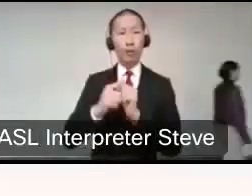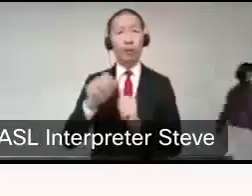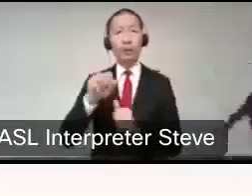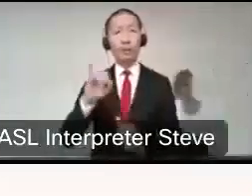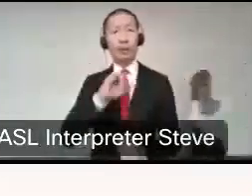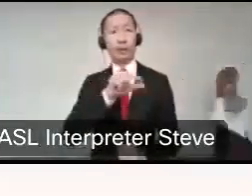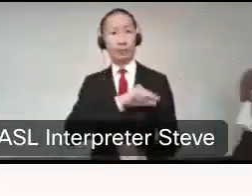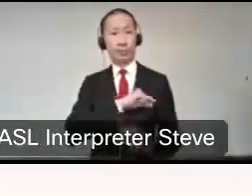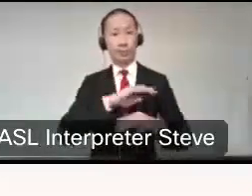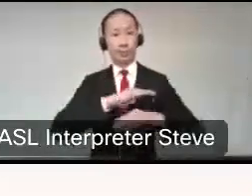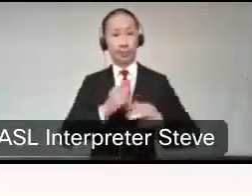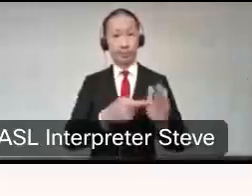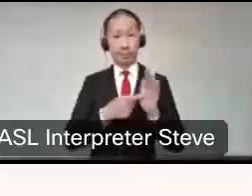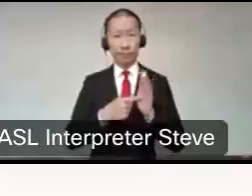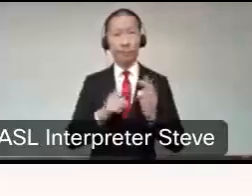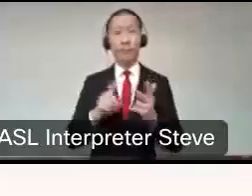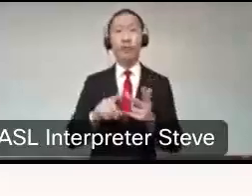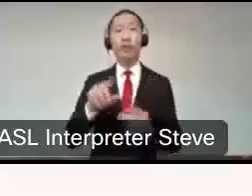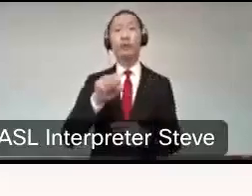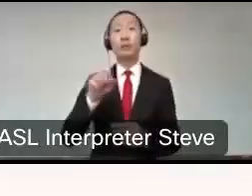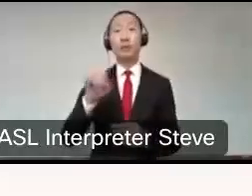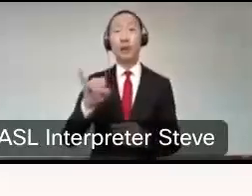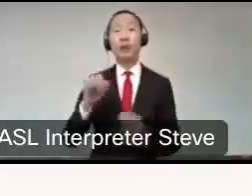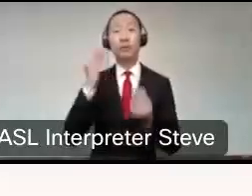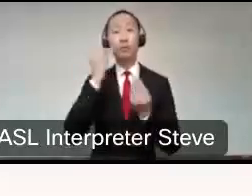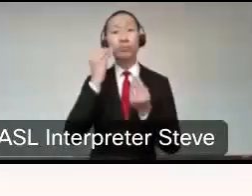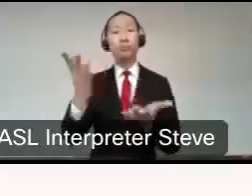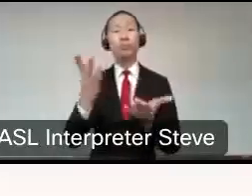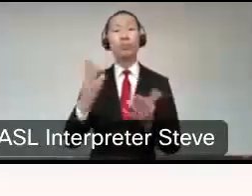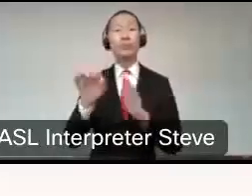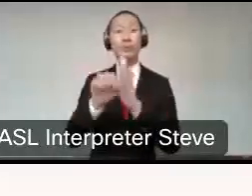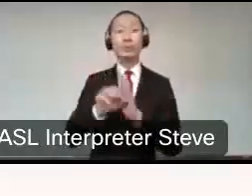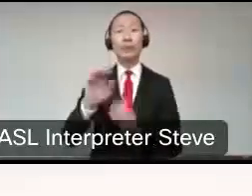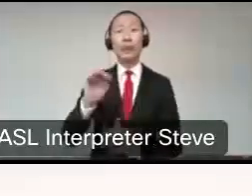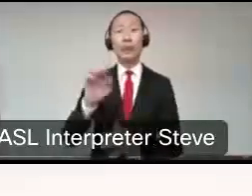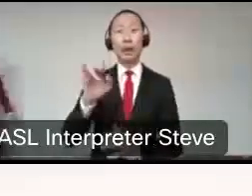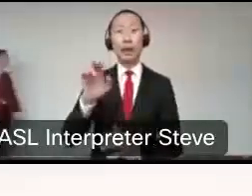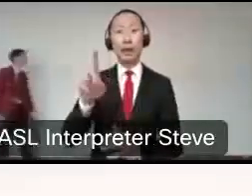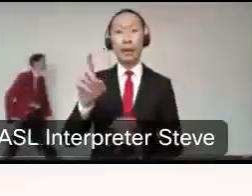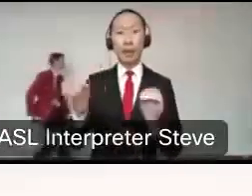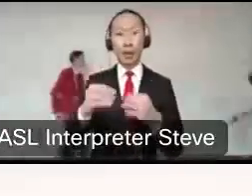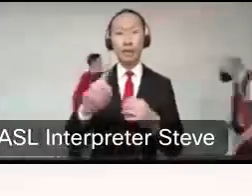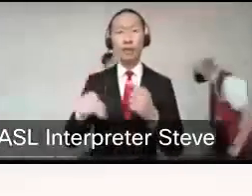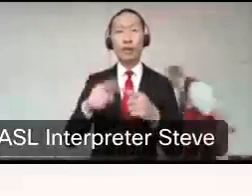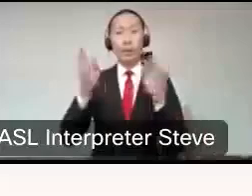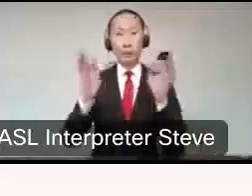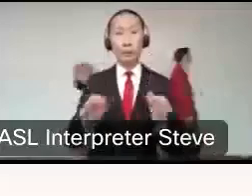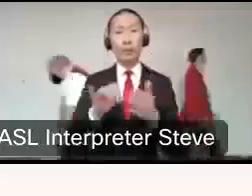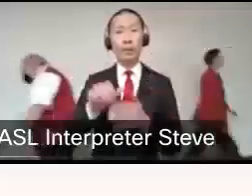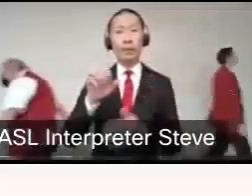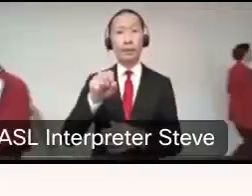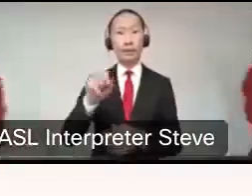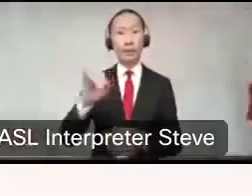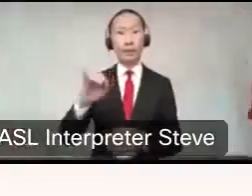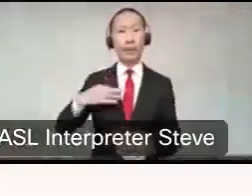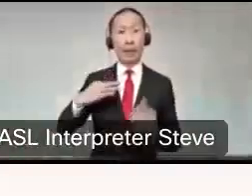eligibility, as Social Security automatically notifies the state Medicaid office upon determining that an SSI